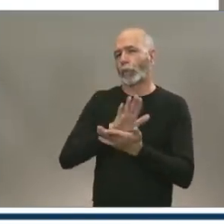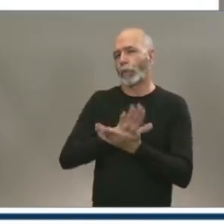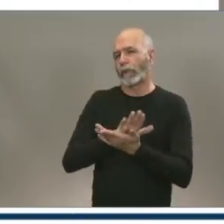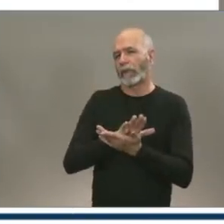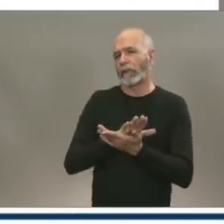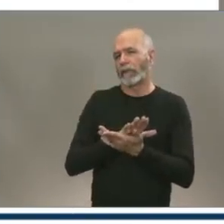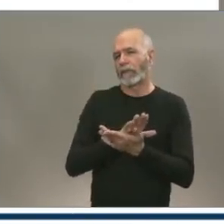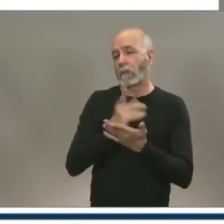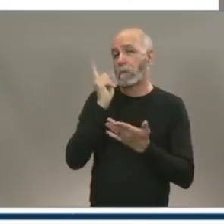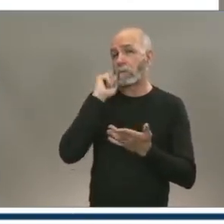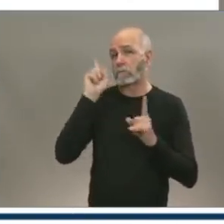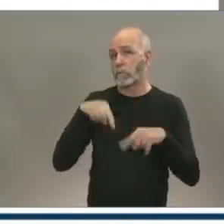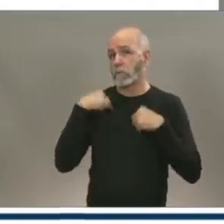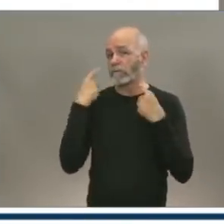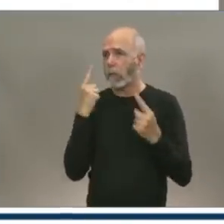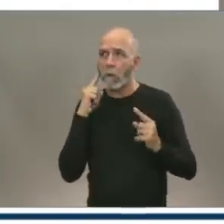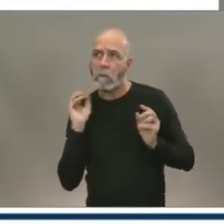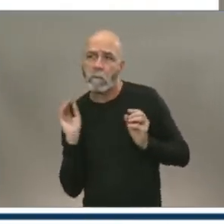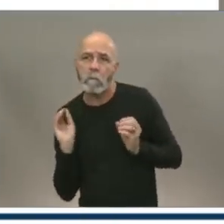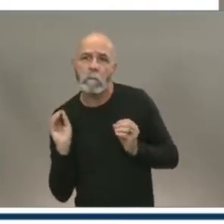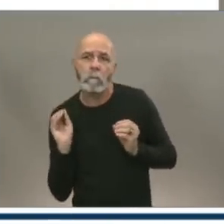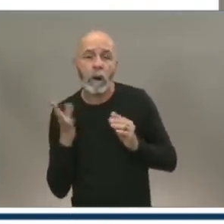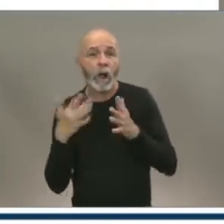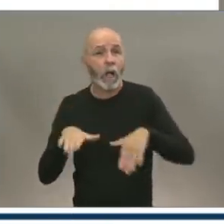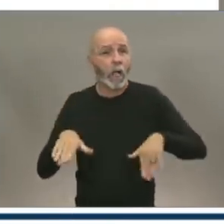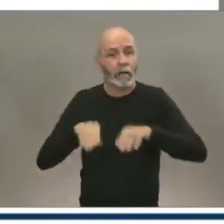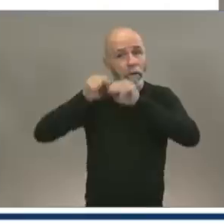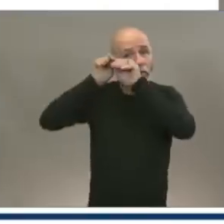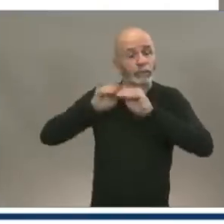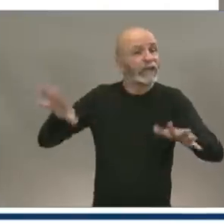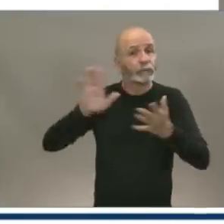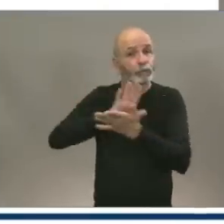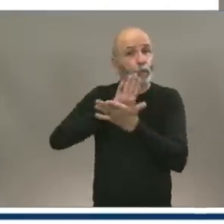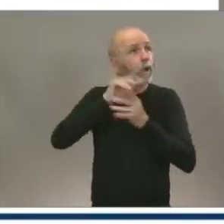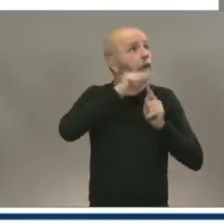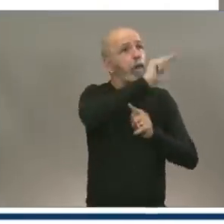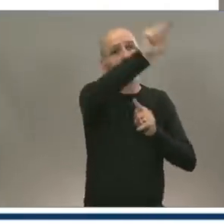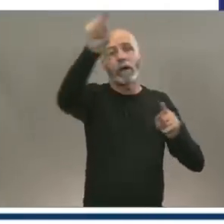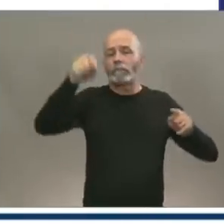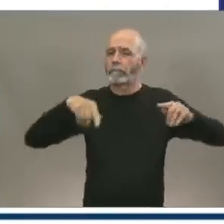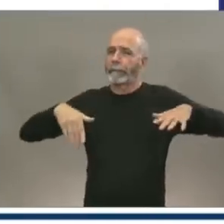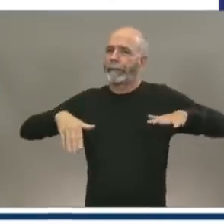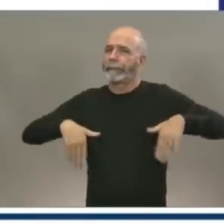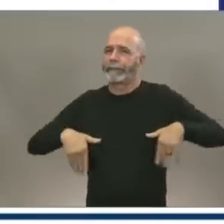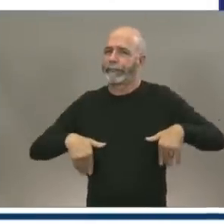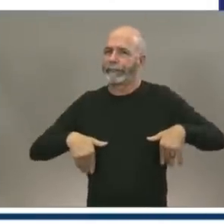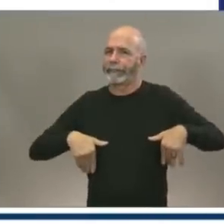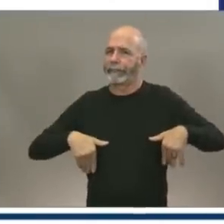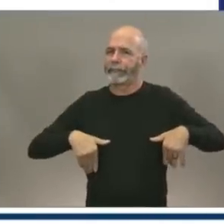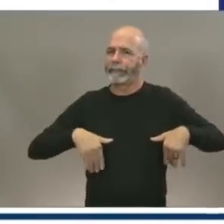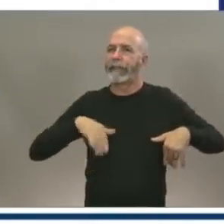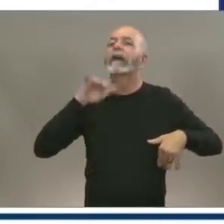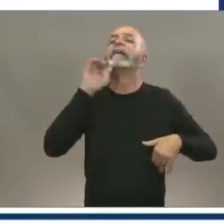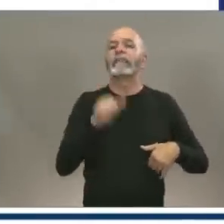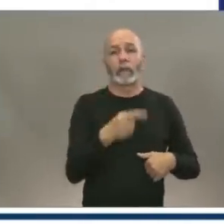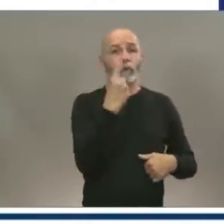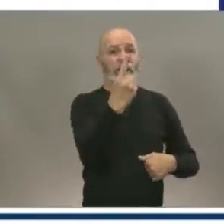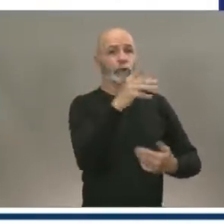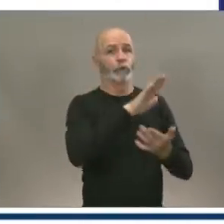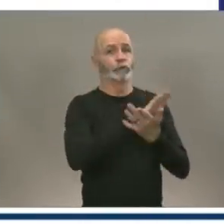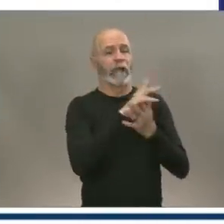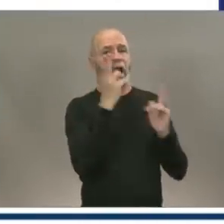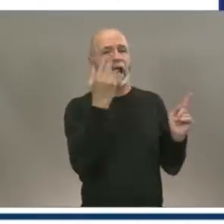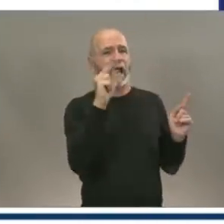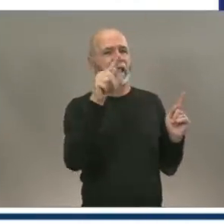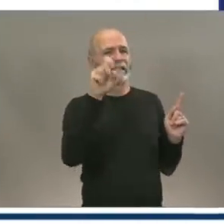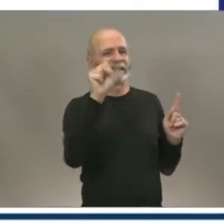any indication of transmission within the school at this point in time. Do you have a follow-up, Pat? Yes, I do. Is